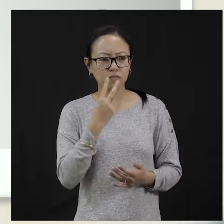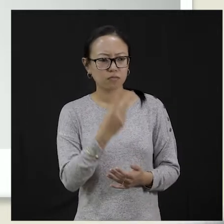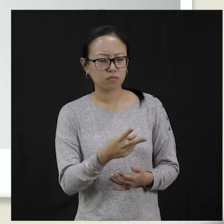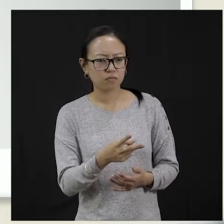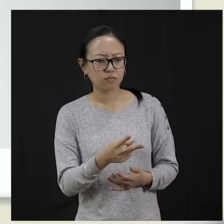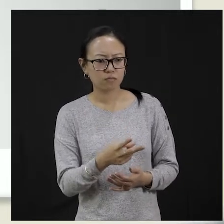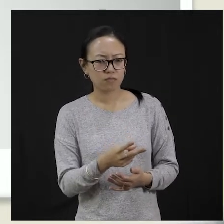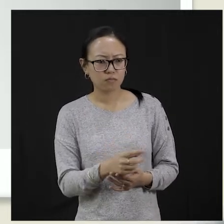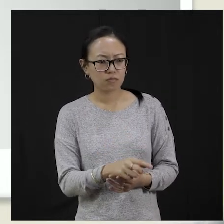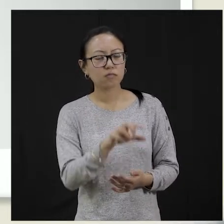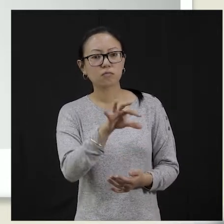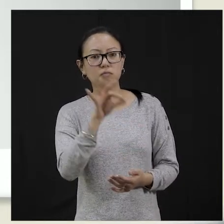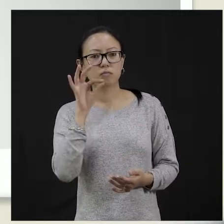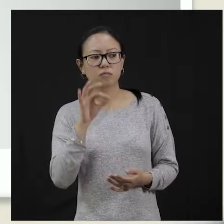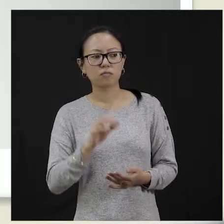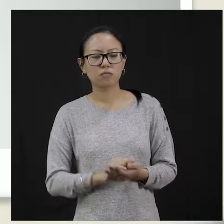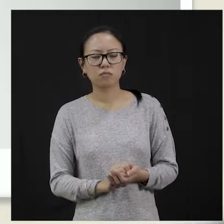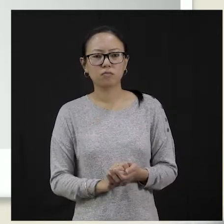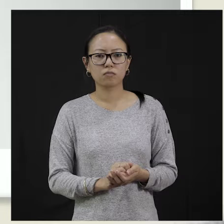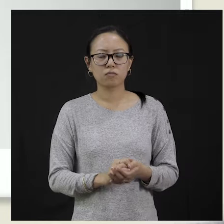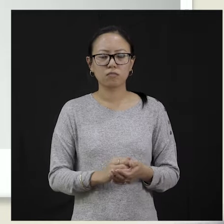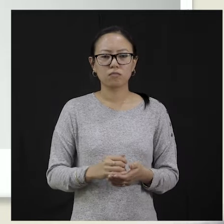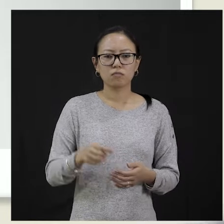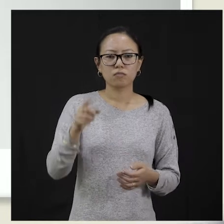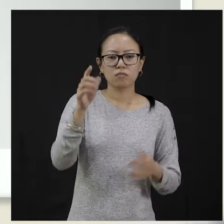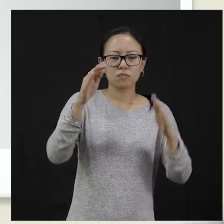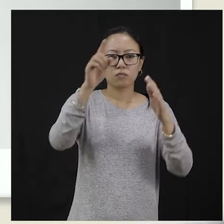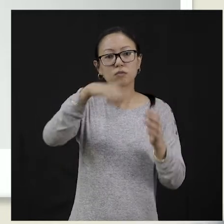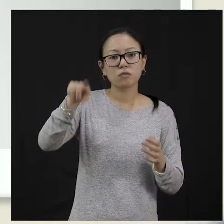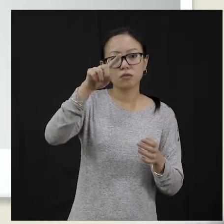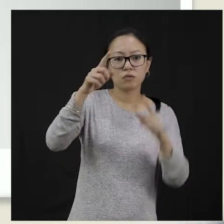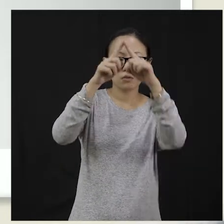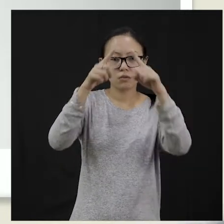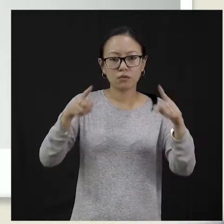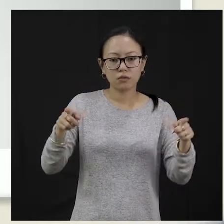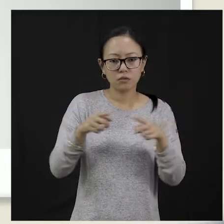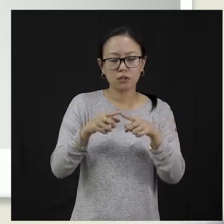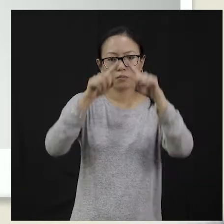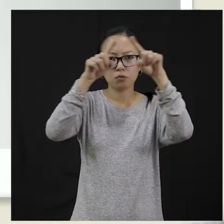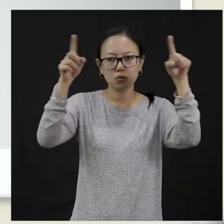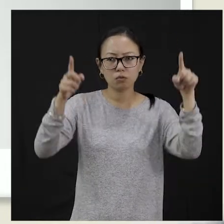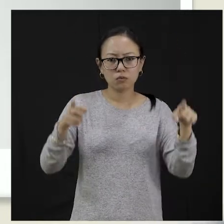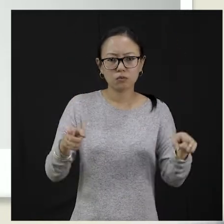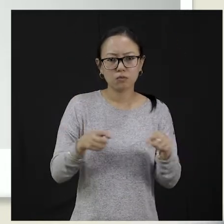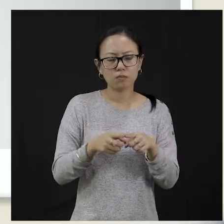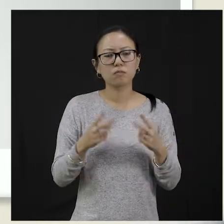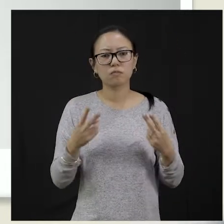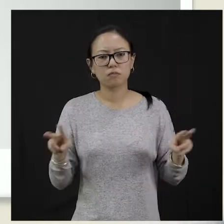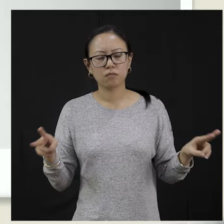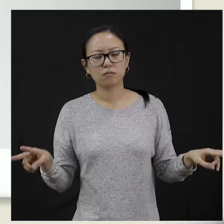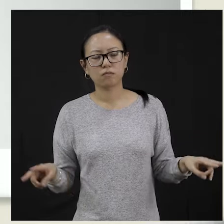identify different sizes and shapes. Then you have to colors and